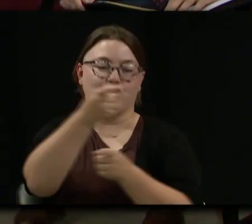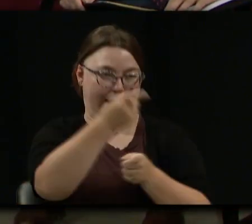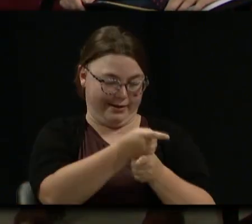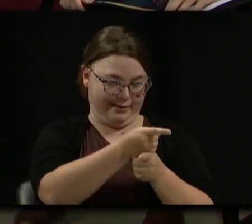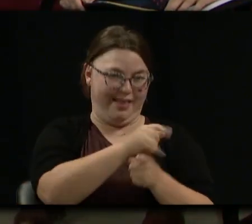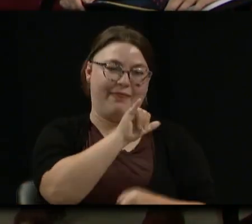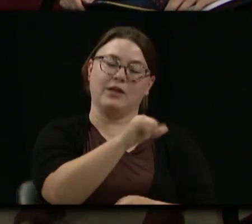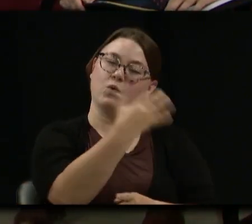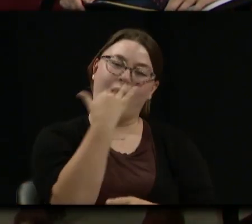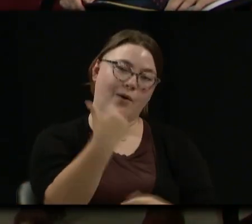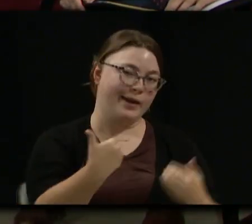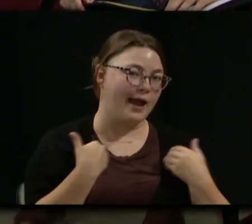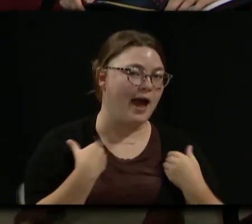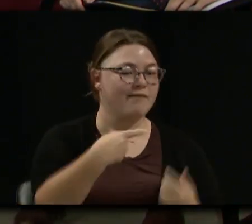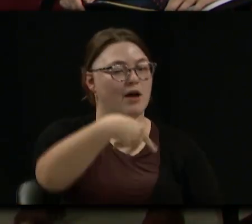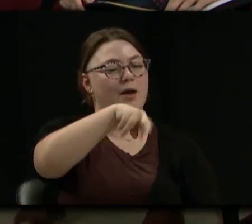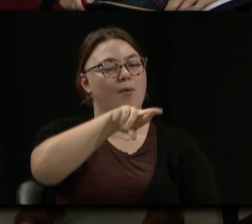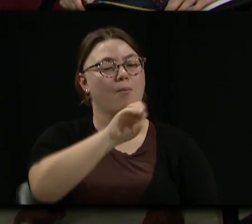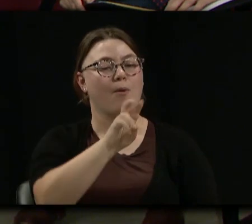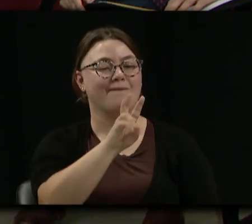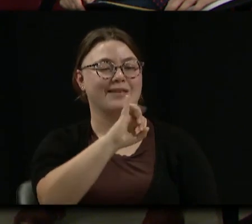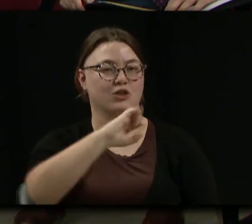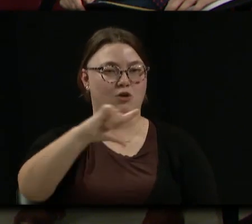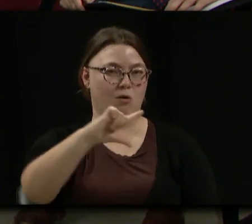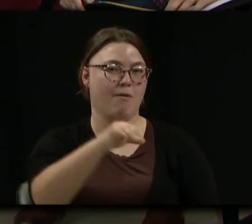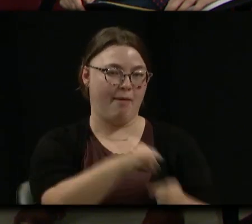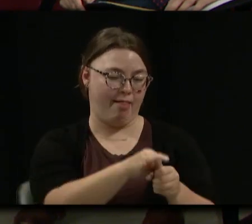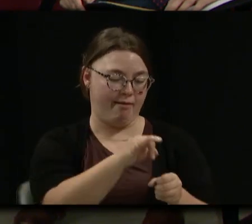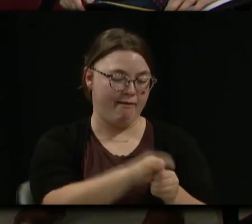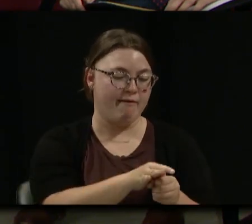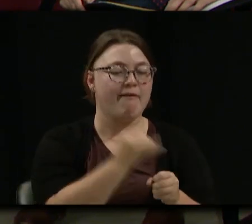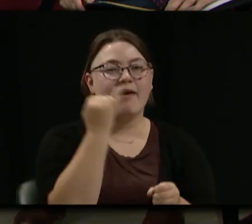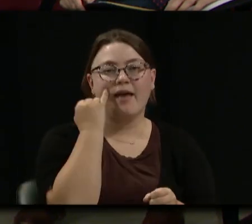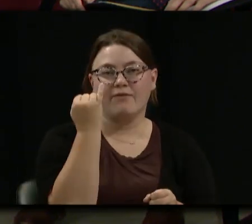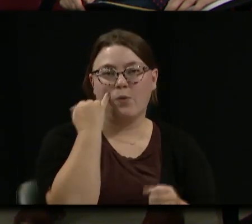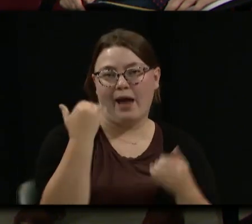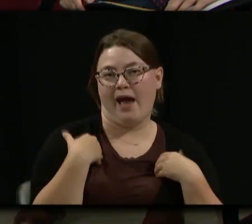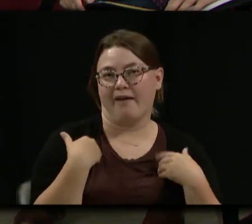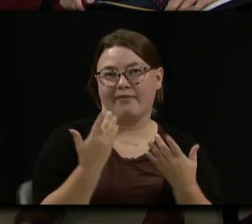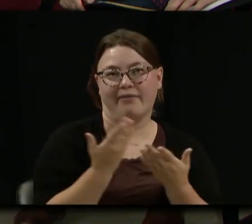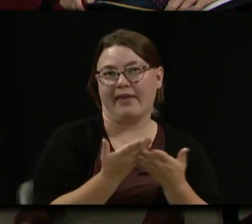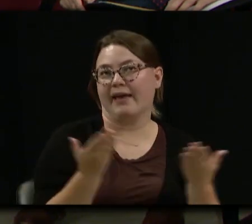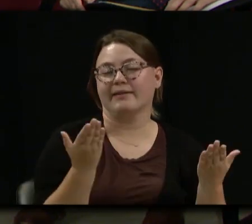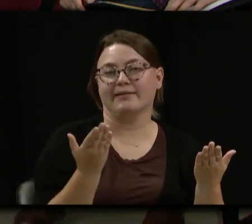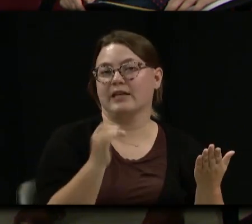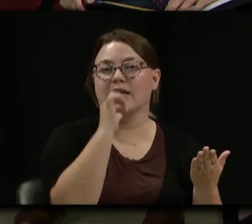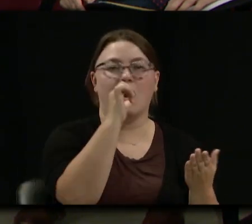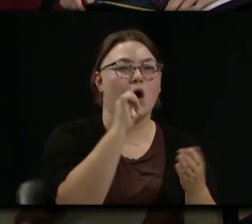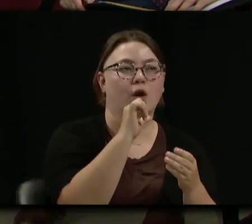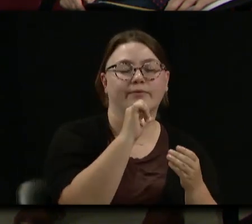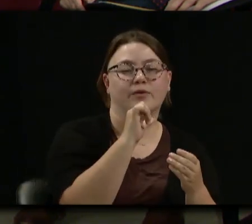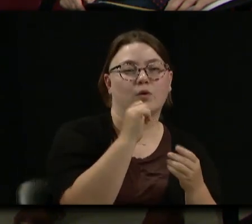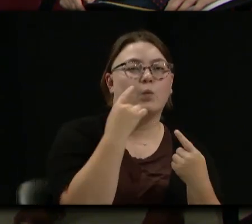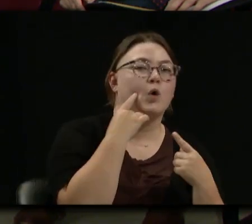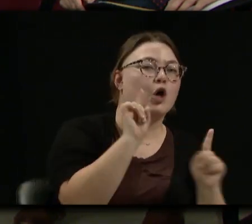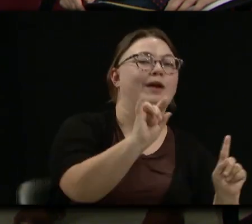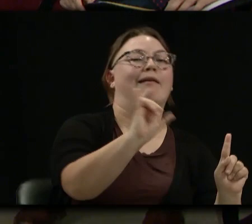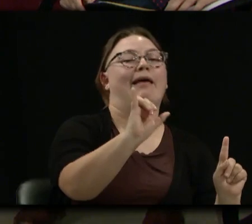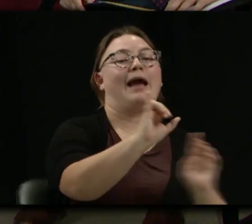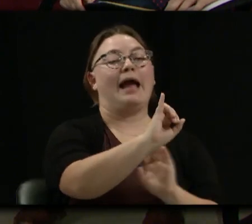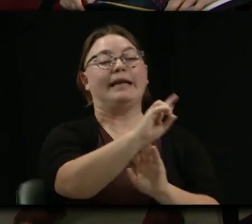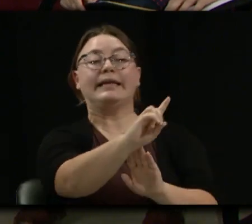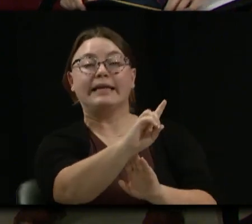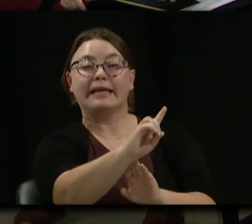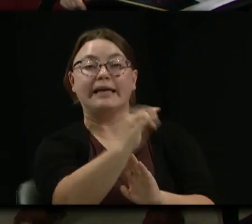that if you have something that's not valid, like the ID. But a provisional ballot also can be used if you